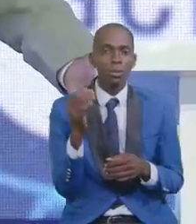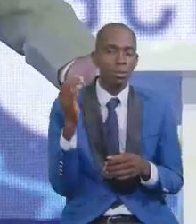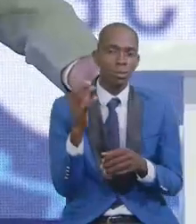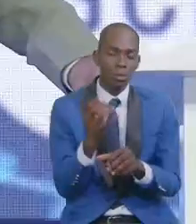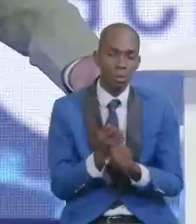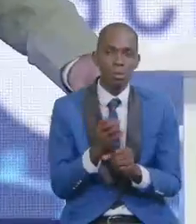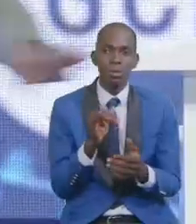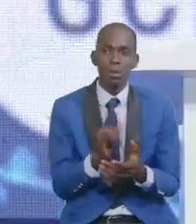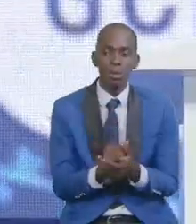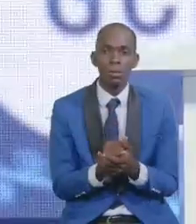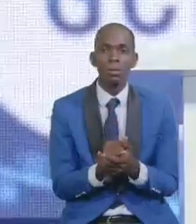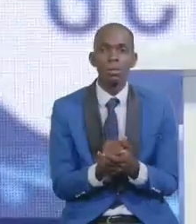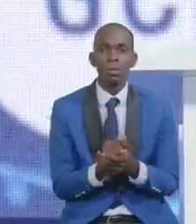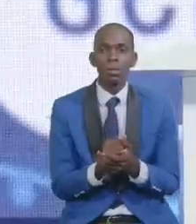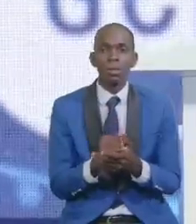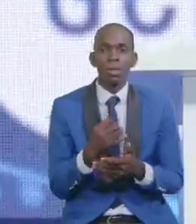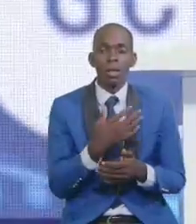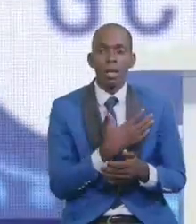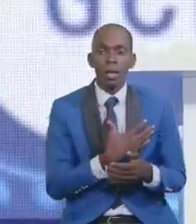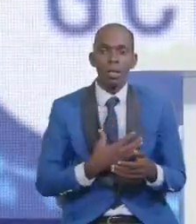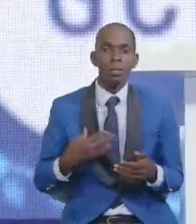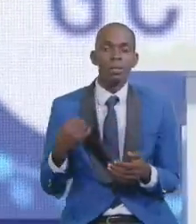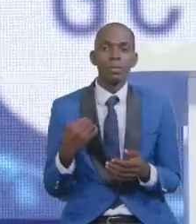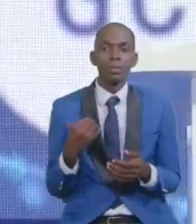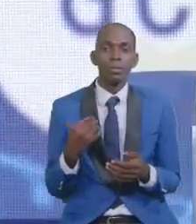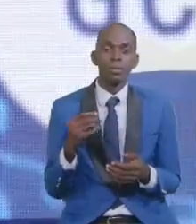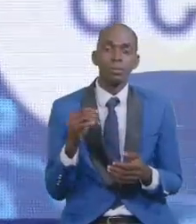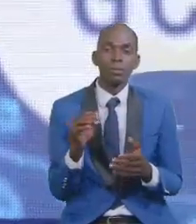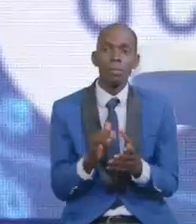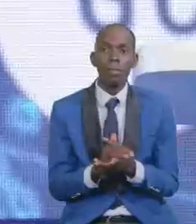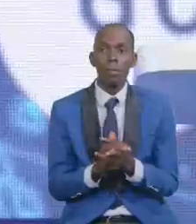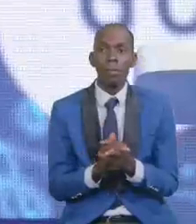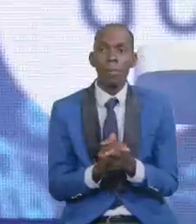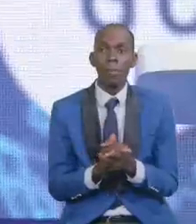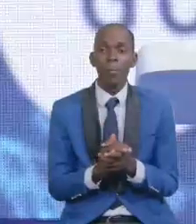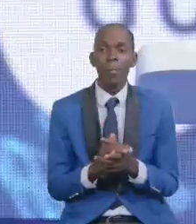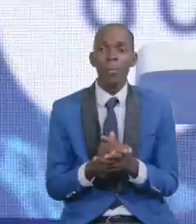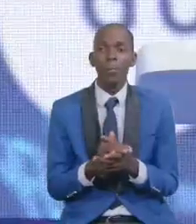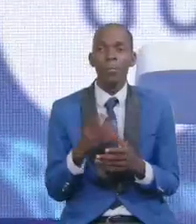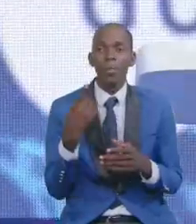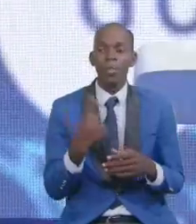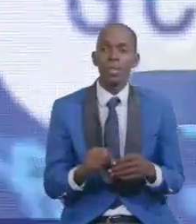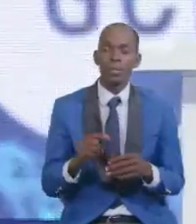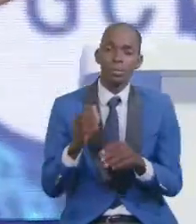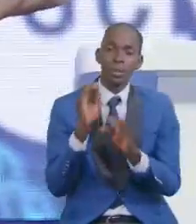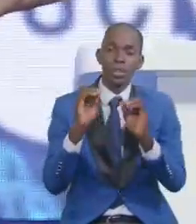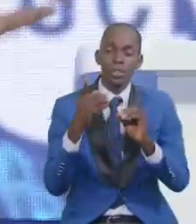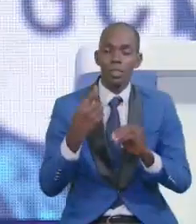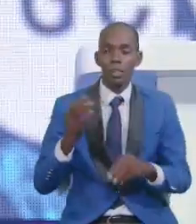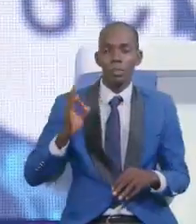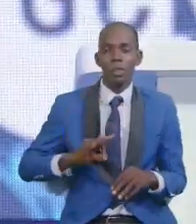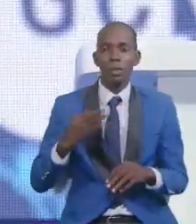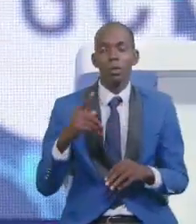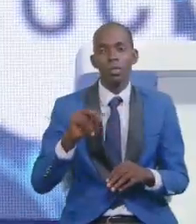that, enjoyed that, how can you freely and fully teach the benefits of the second